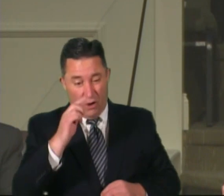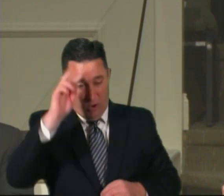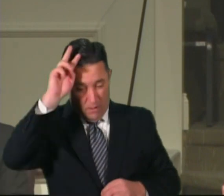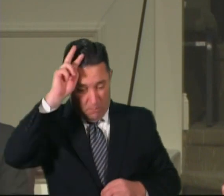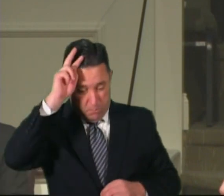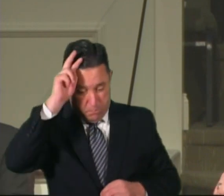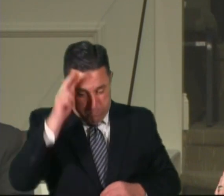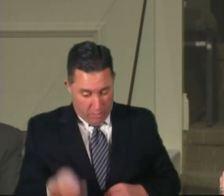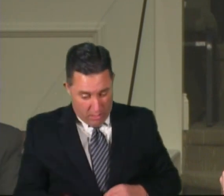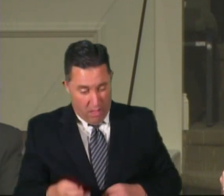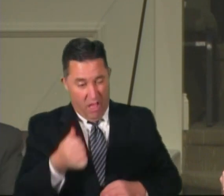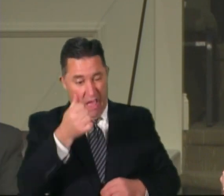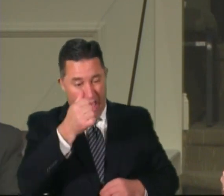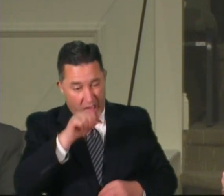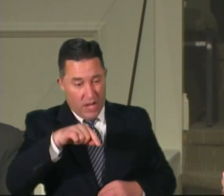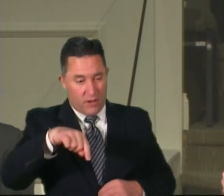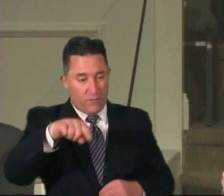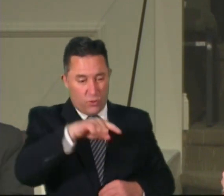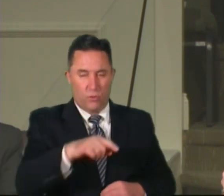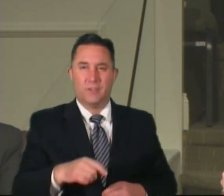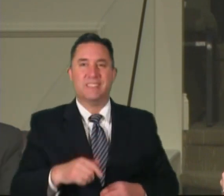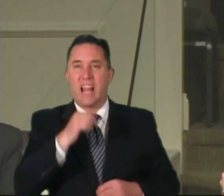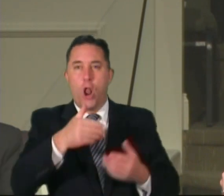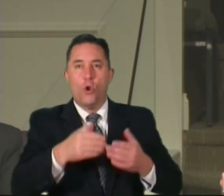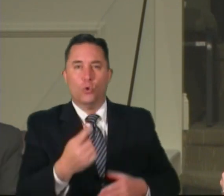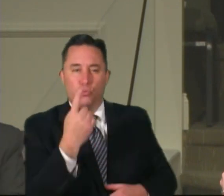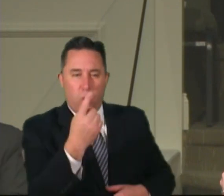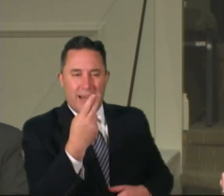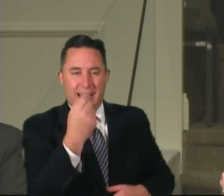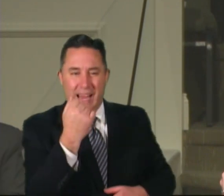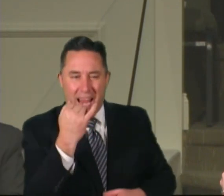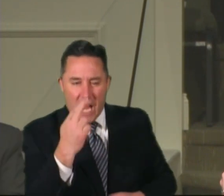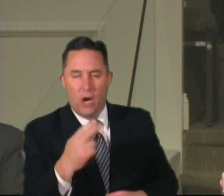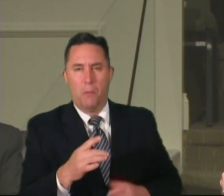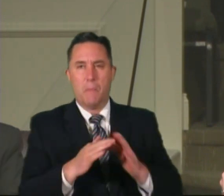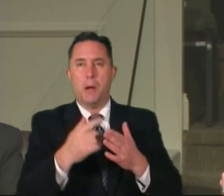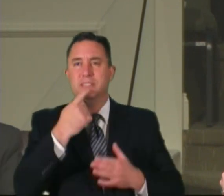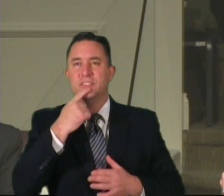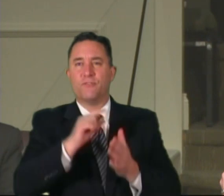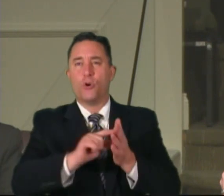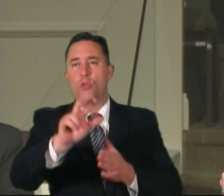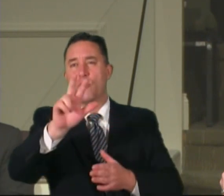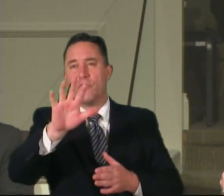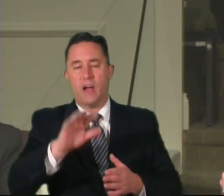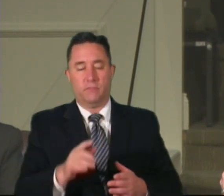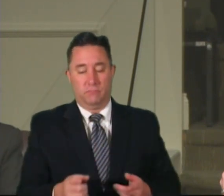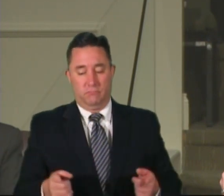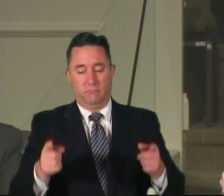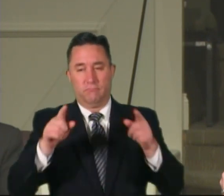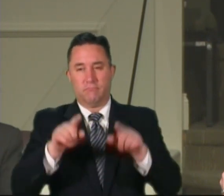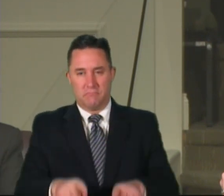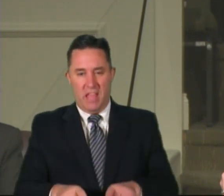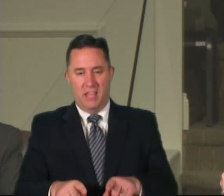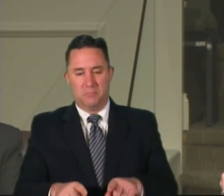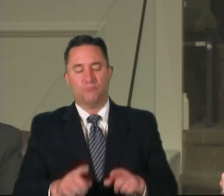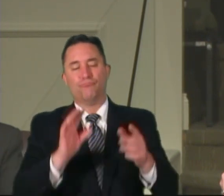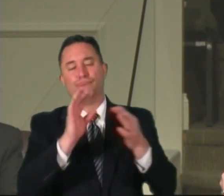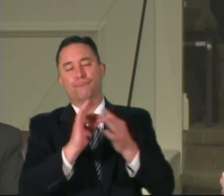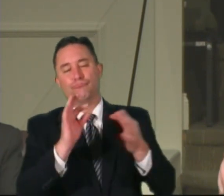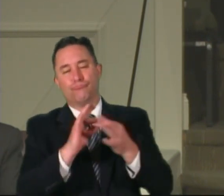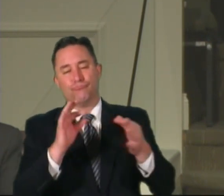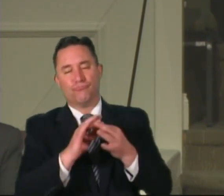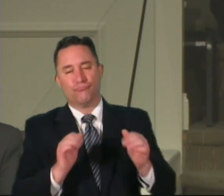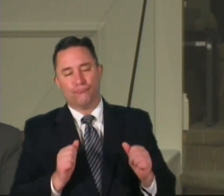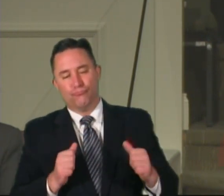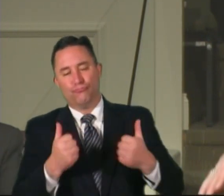the head of any of you. You're not even going to lose a hair. And the Bible tells us in verse number 35, and when he had thus spoken, when